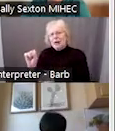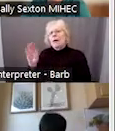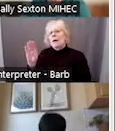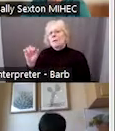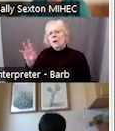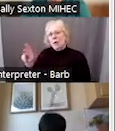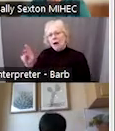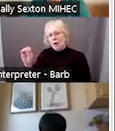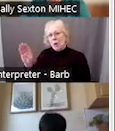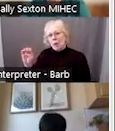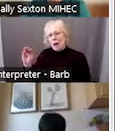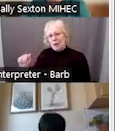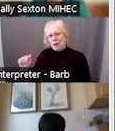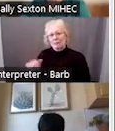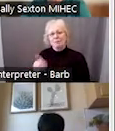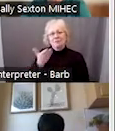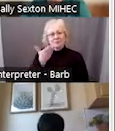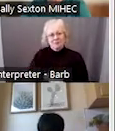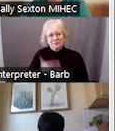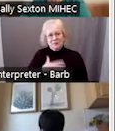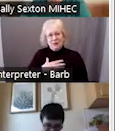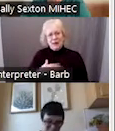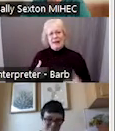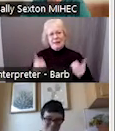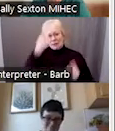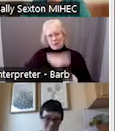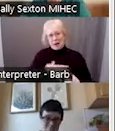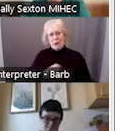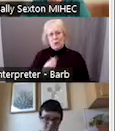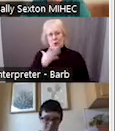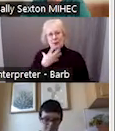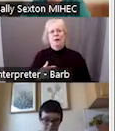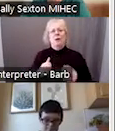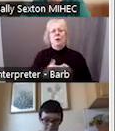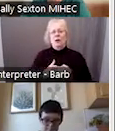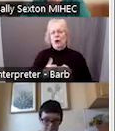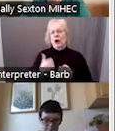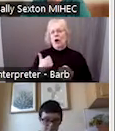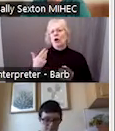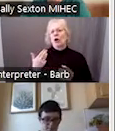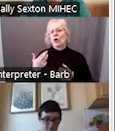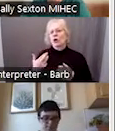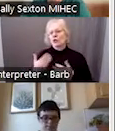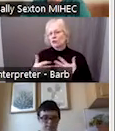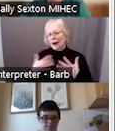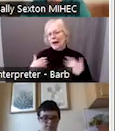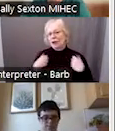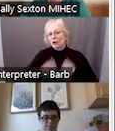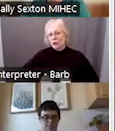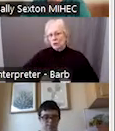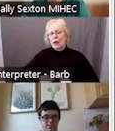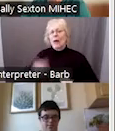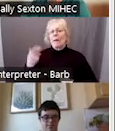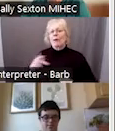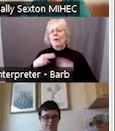His image shows a young man with white skin wearing a gray suit with a purple tie and blue shirt. He has